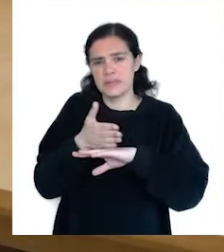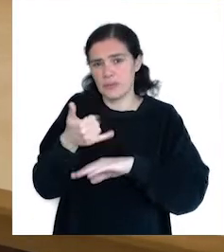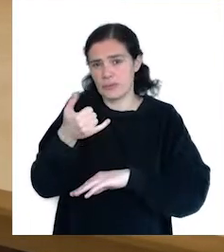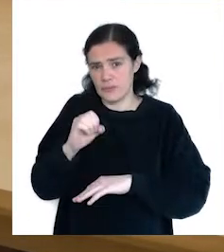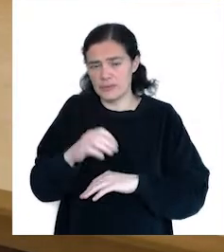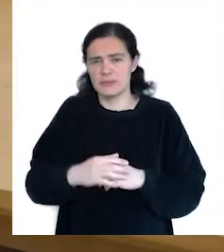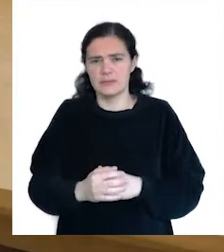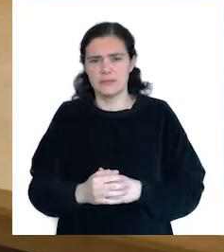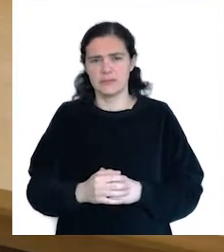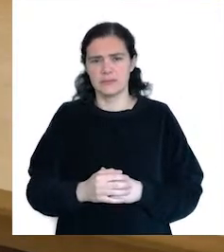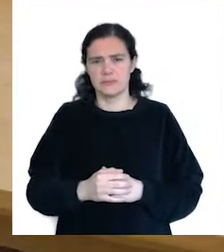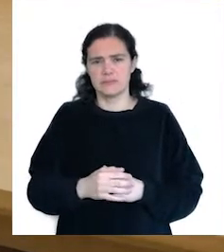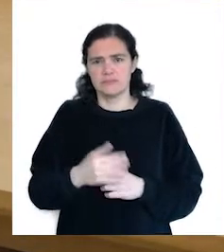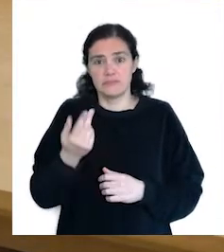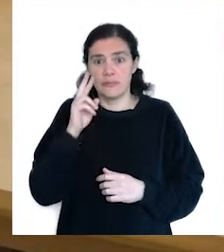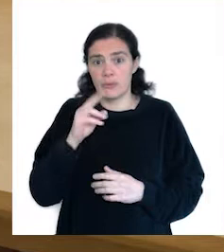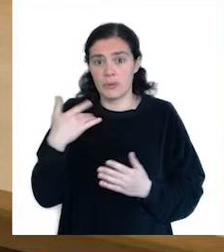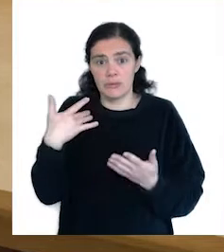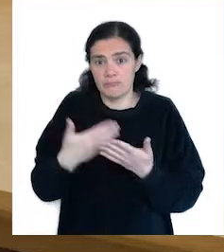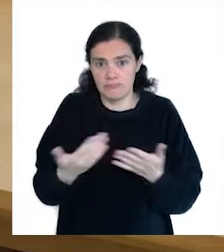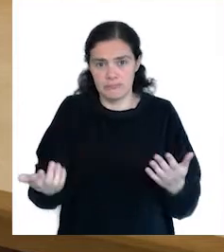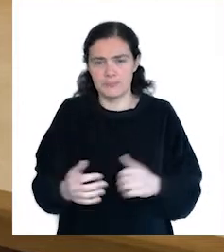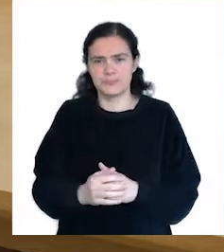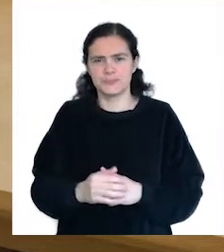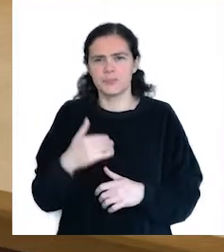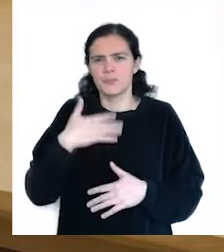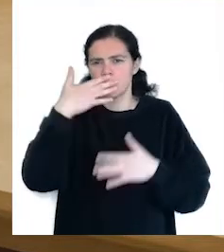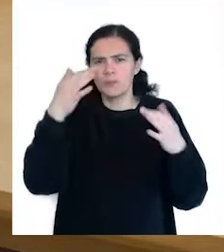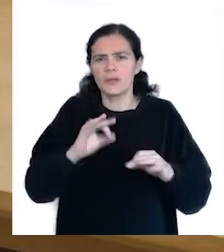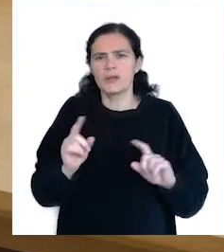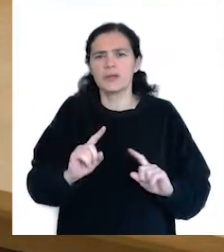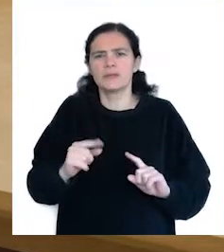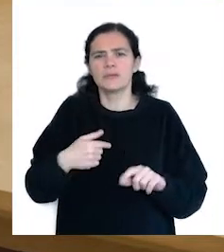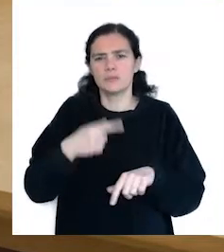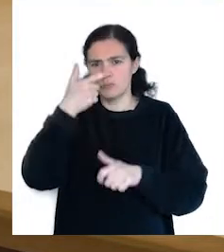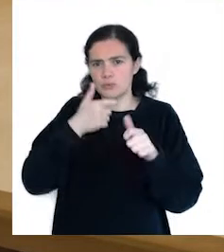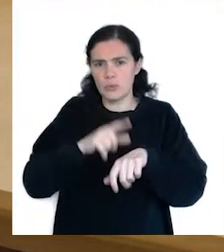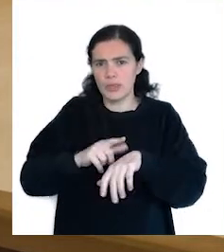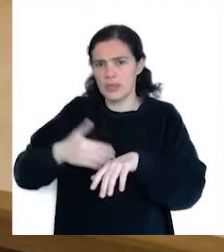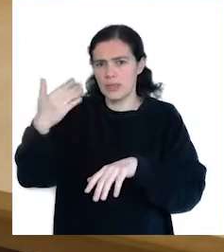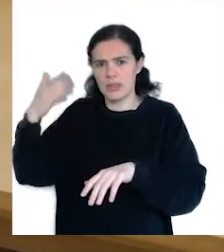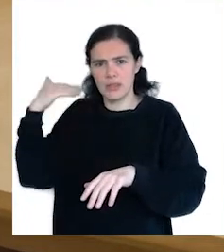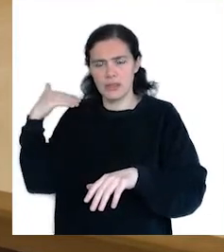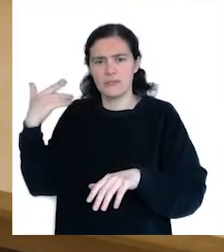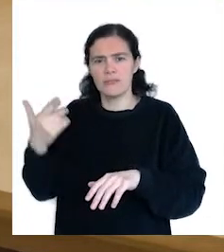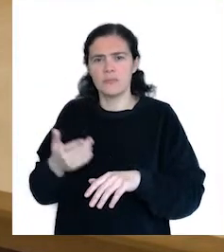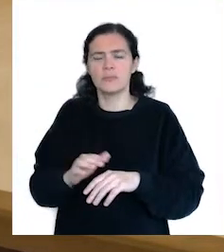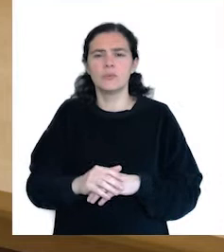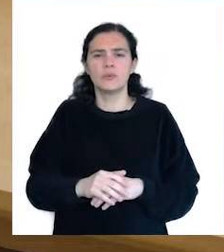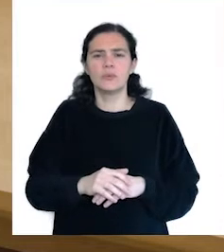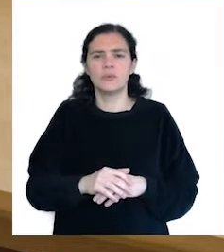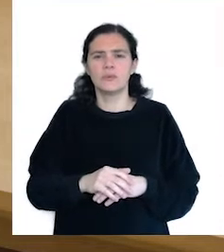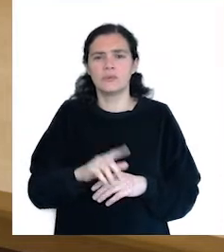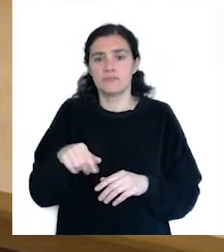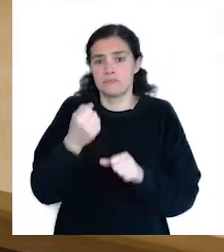new 20th century has ever seen. I don't even believe that people at the time thought